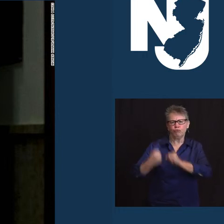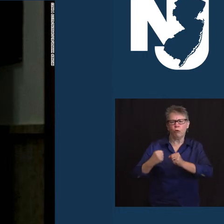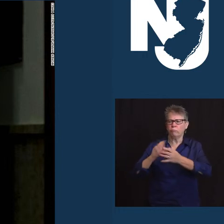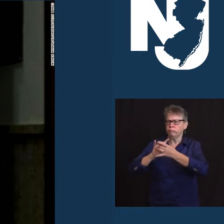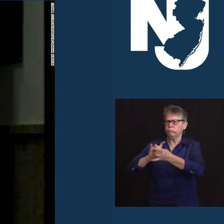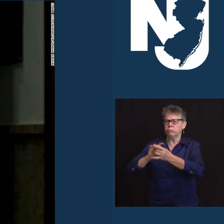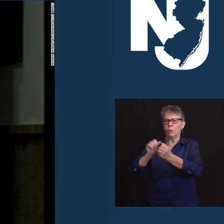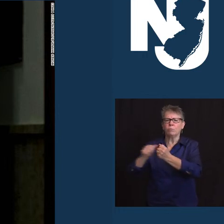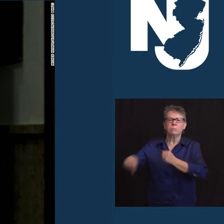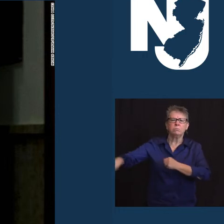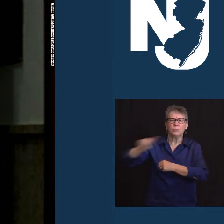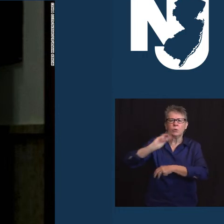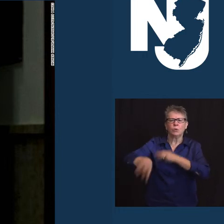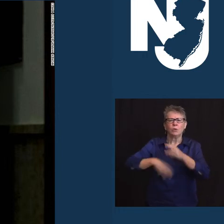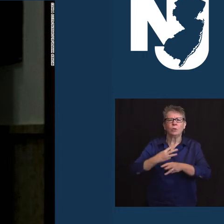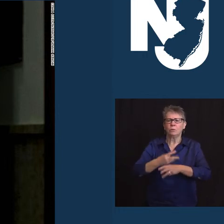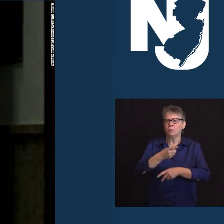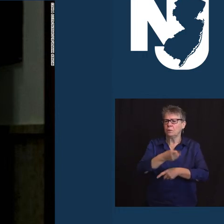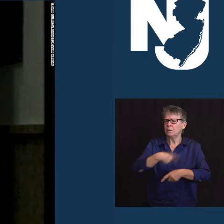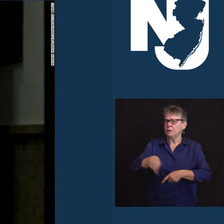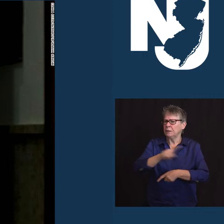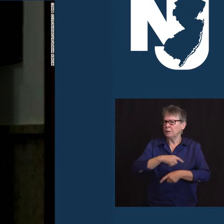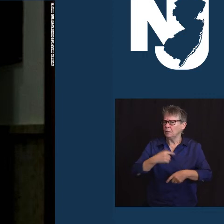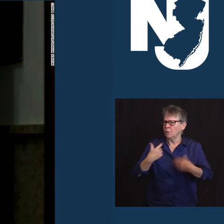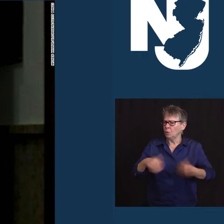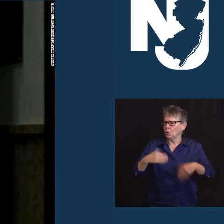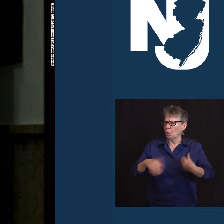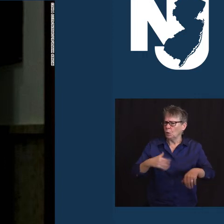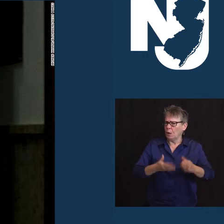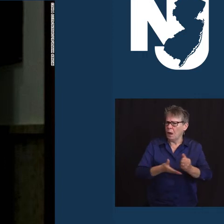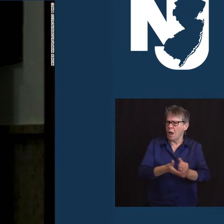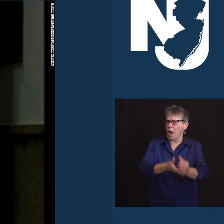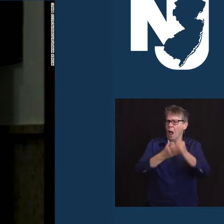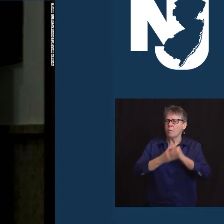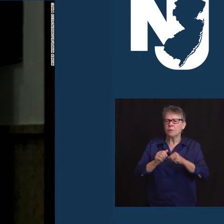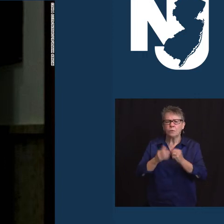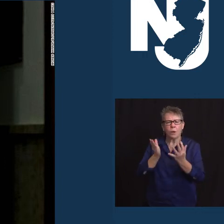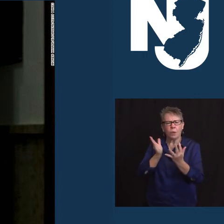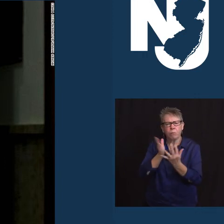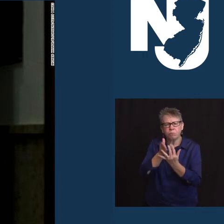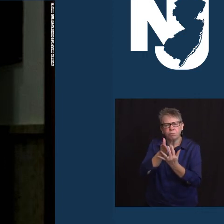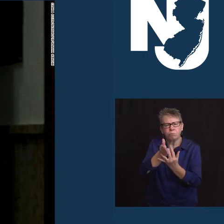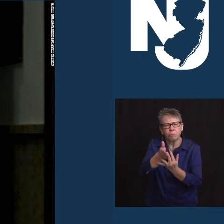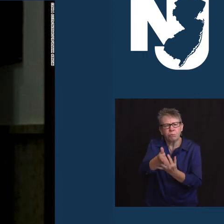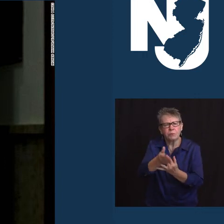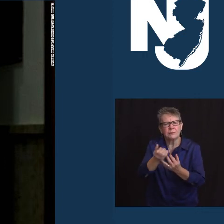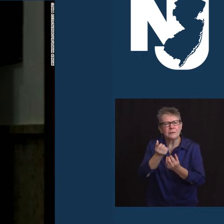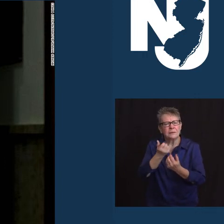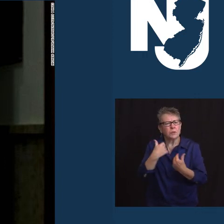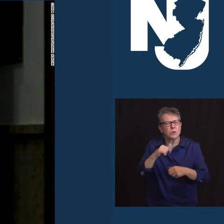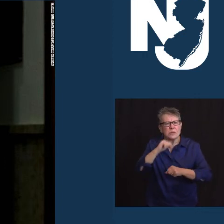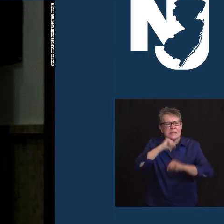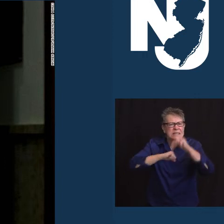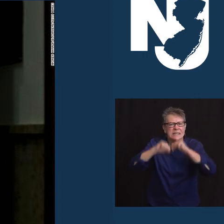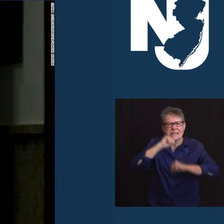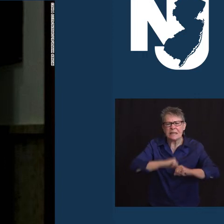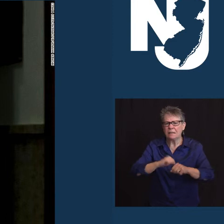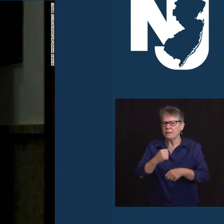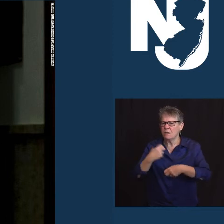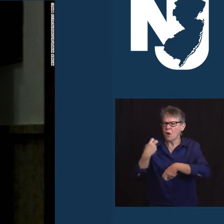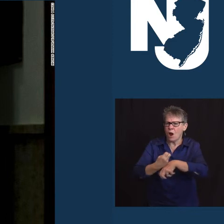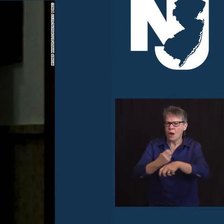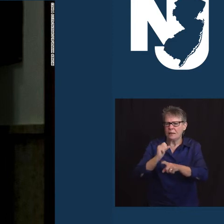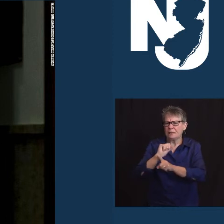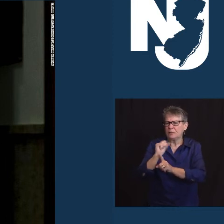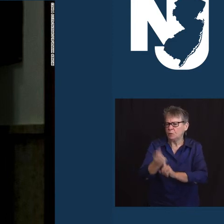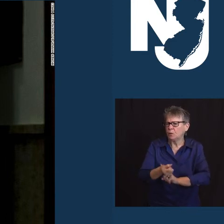of a couple of really tough situations. I introduced him once at an event, and I got the ultimate, like it'll never get